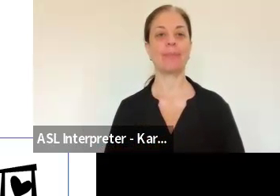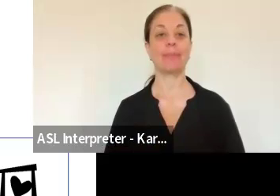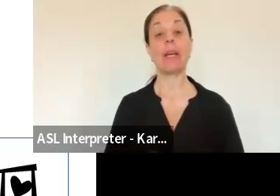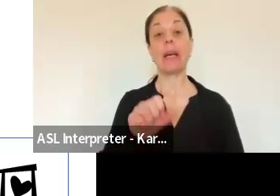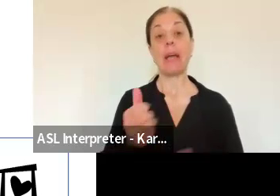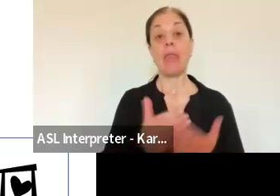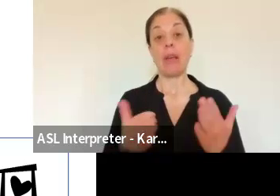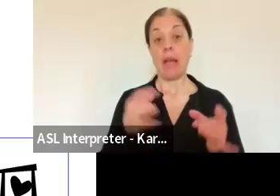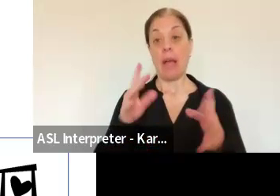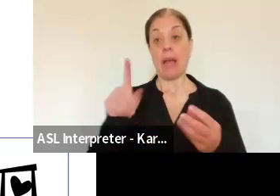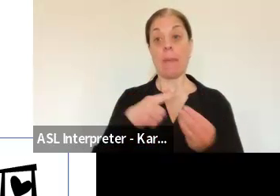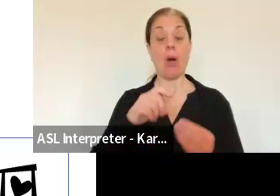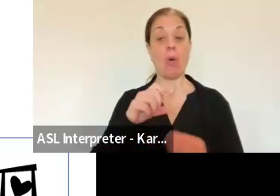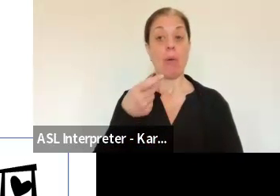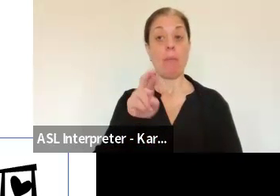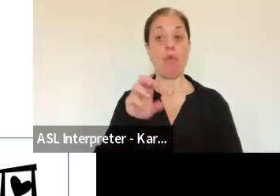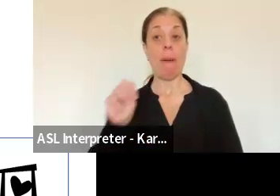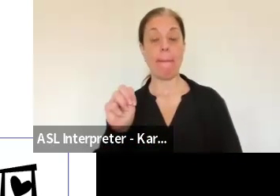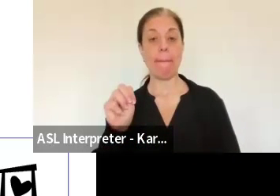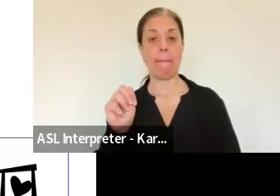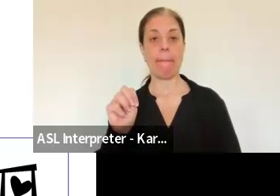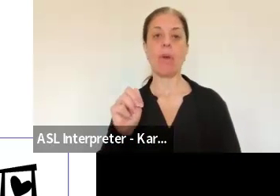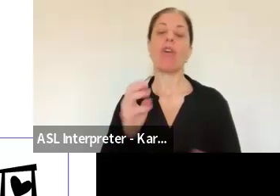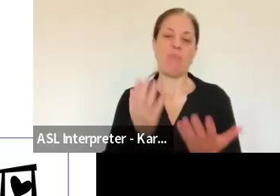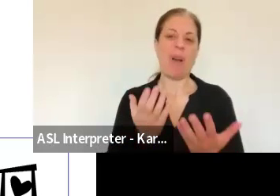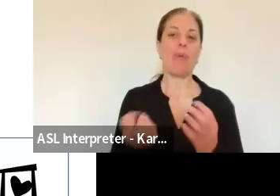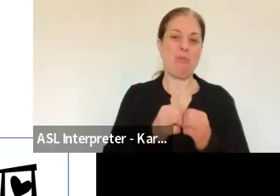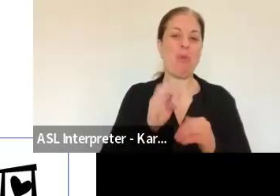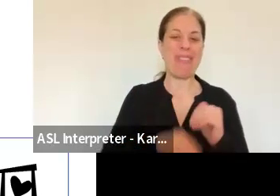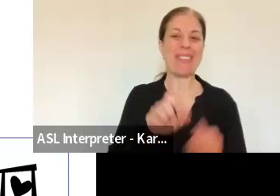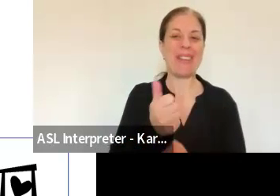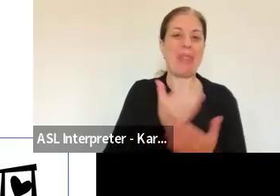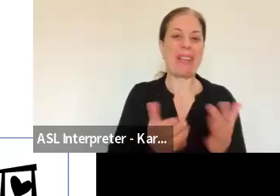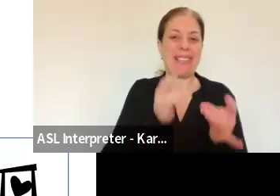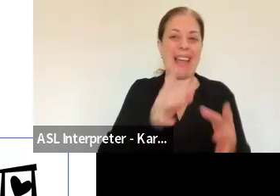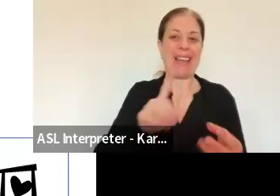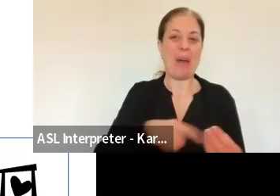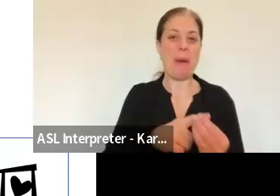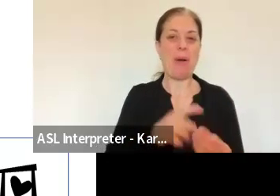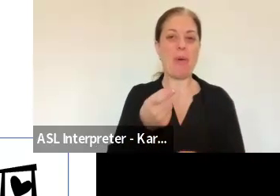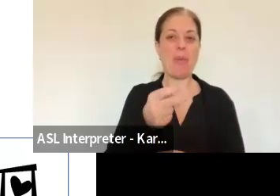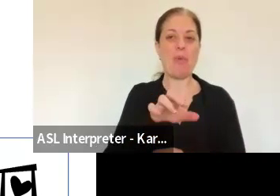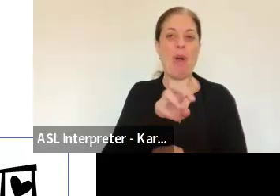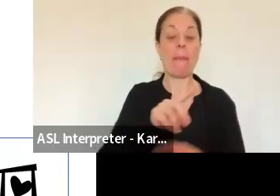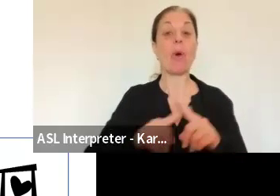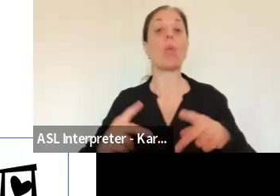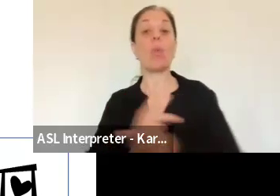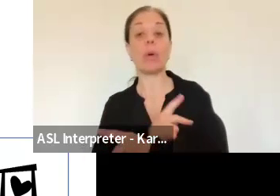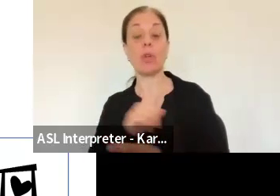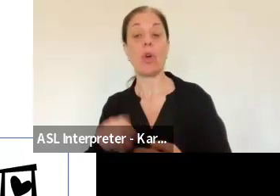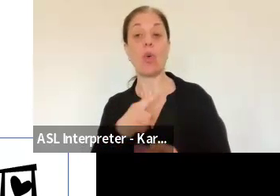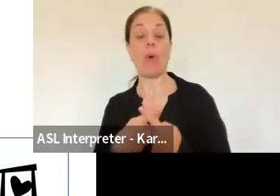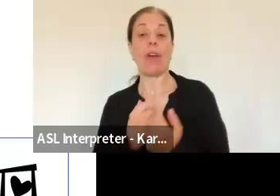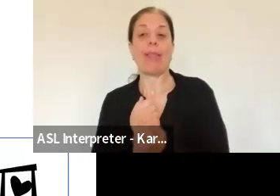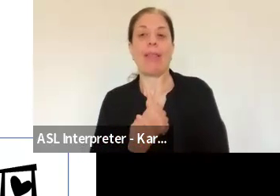10 Things I Hate About Prom. Well, there are probably more than 10 things to hate about prom, but the worst thing is when your lovable